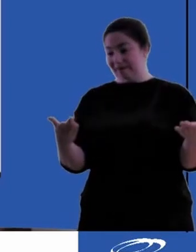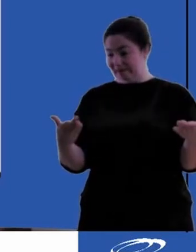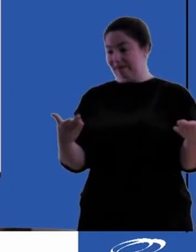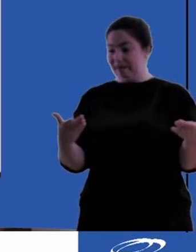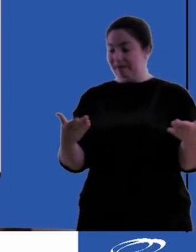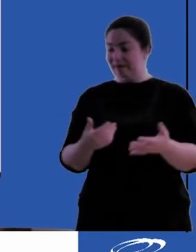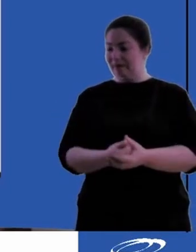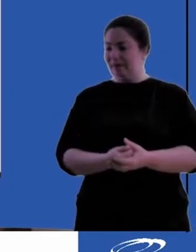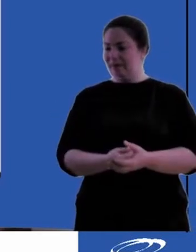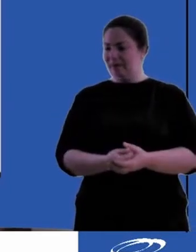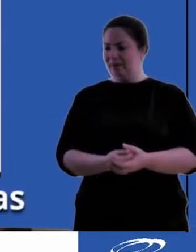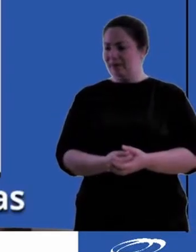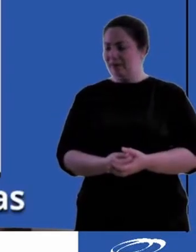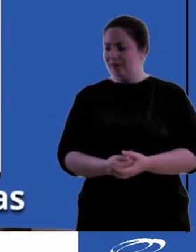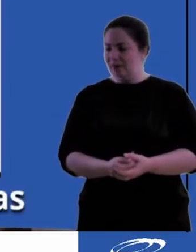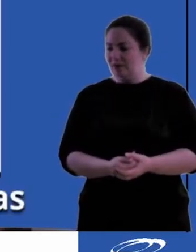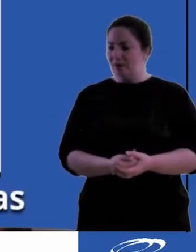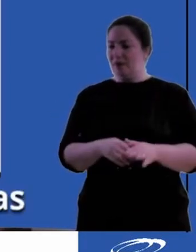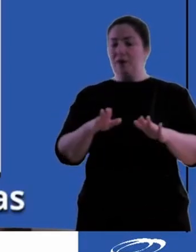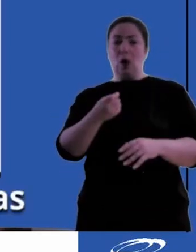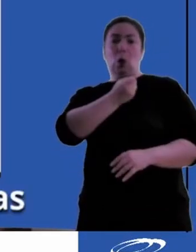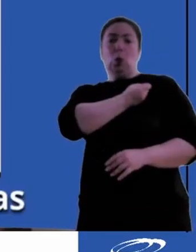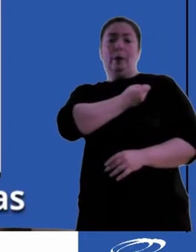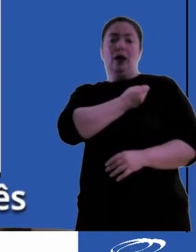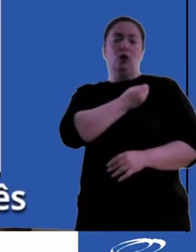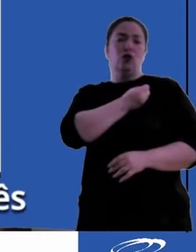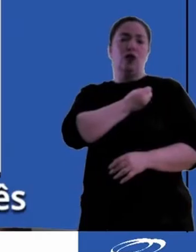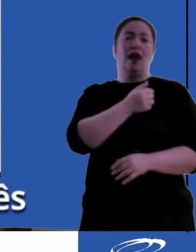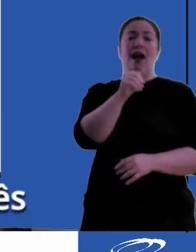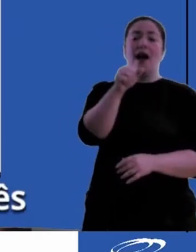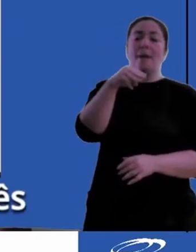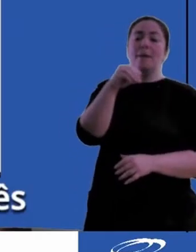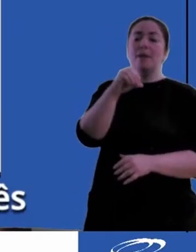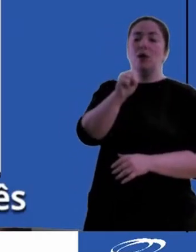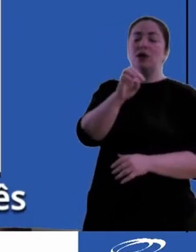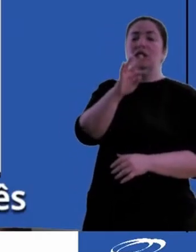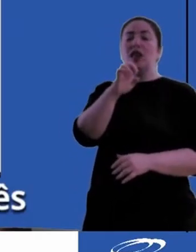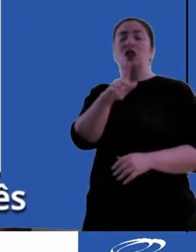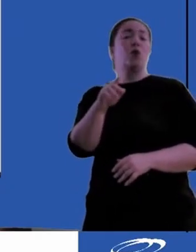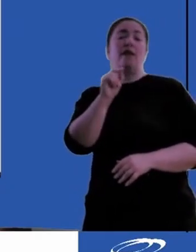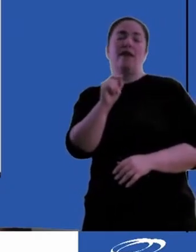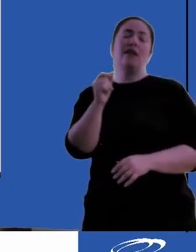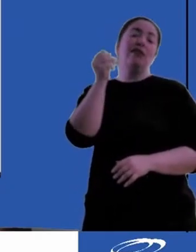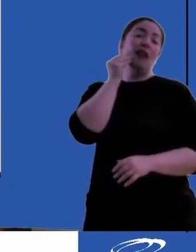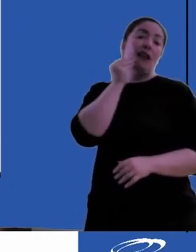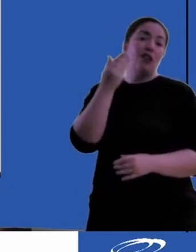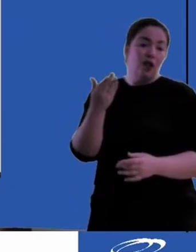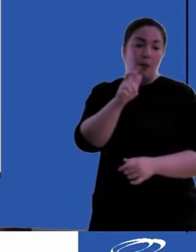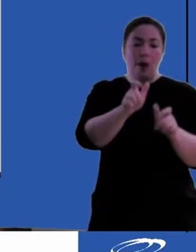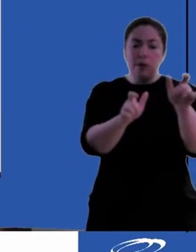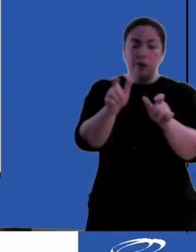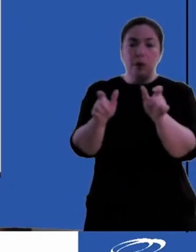number of tissue samples. And we showed that if you're using cultures in blood culture bottles, you need 3 tissue specimens, not 5